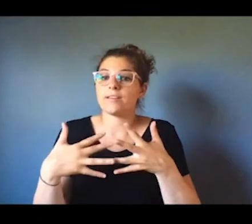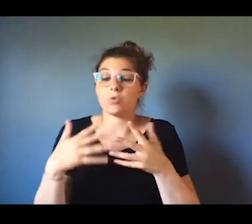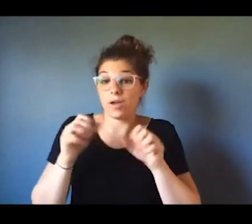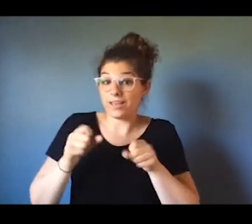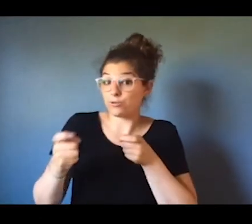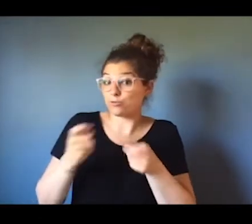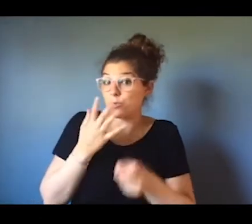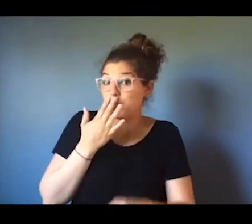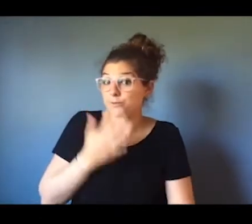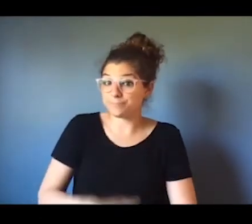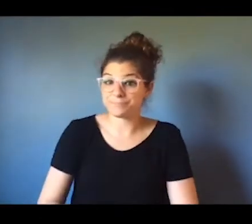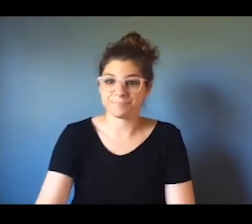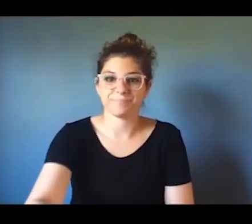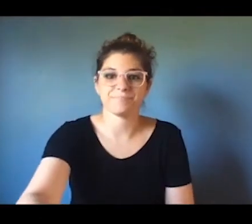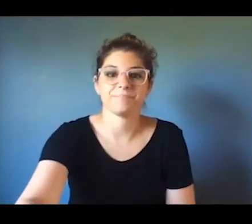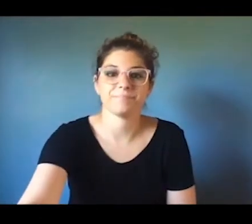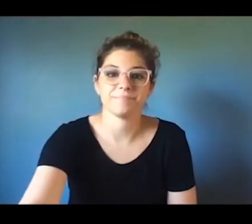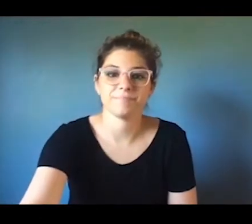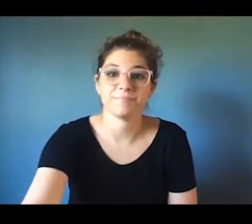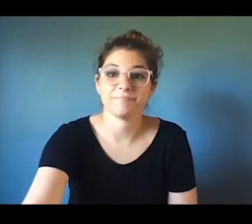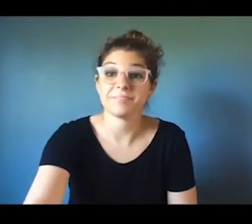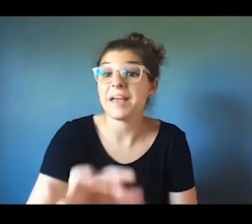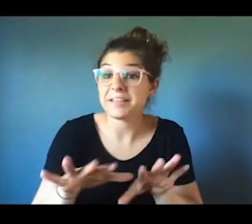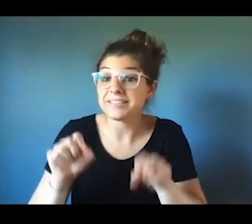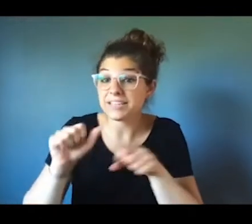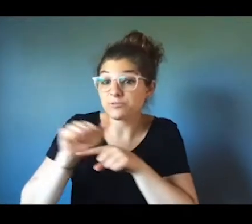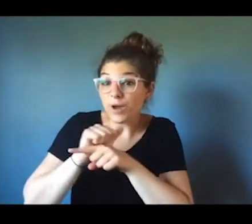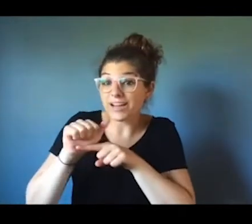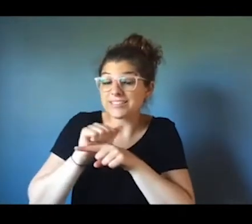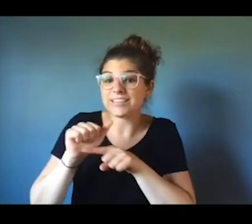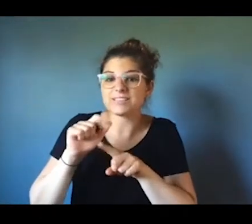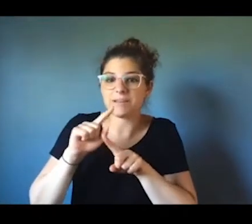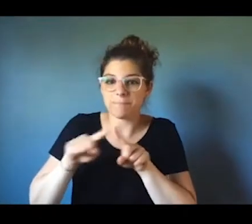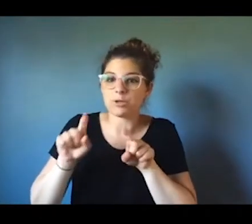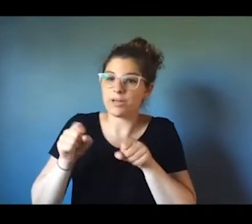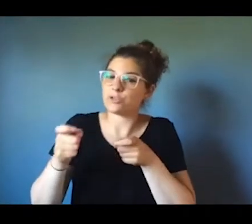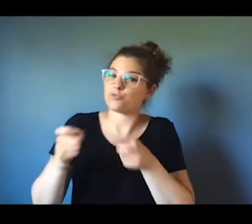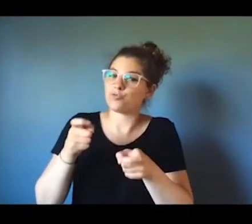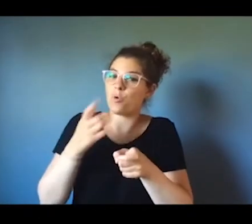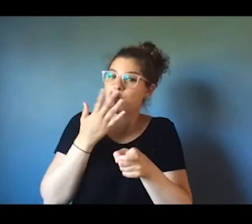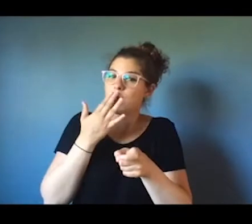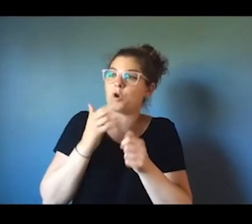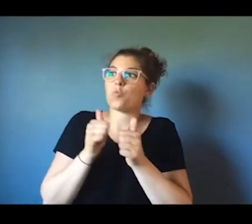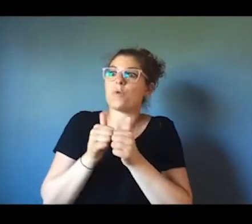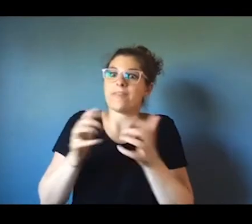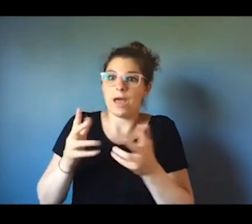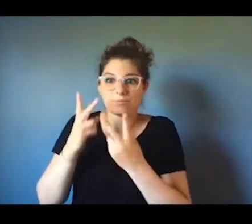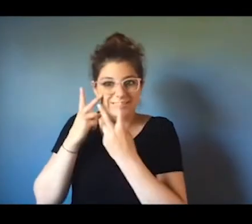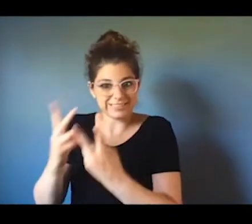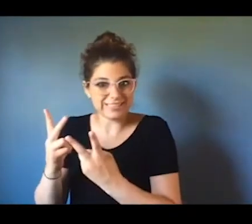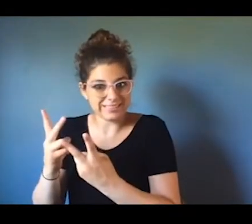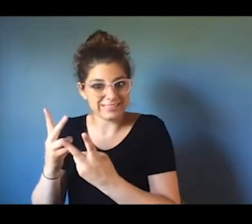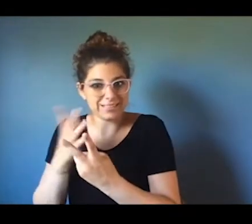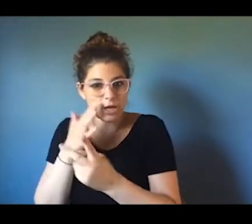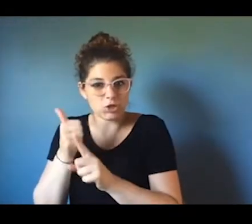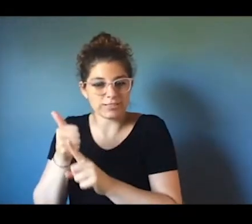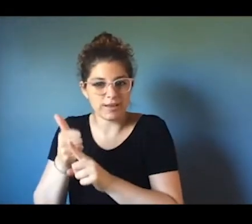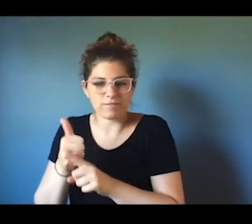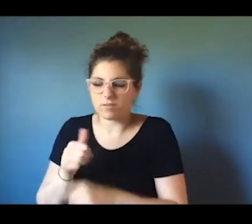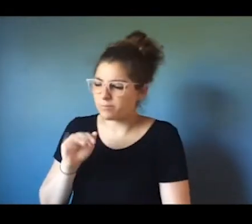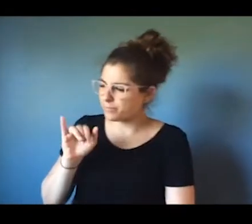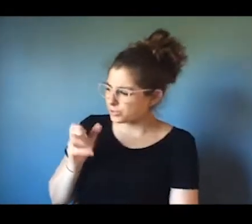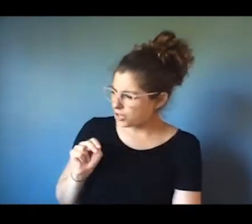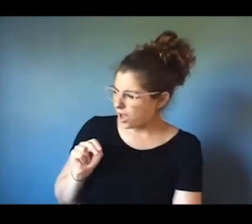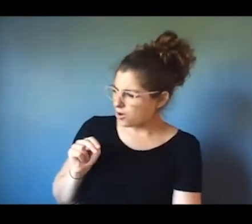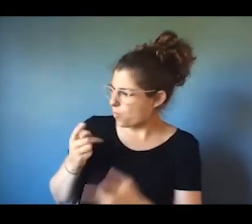paint. So it's a way to control color. It takes a little practice, but it's a way of controlling color without actually being able to see